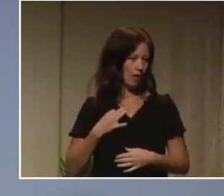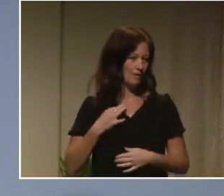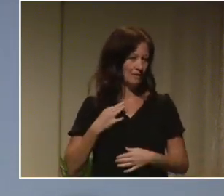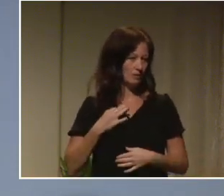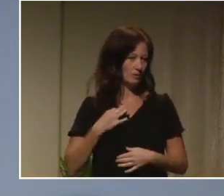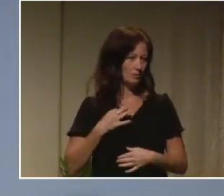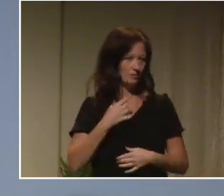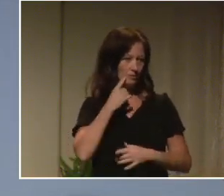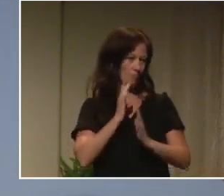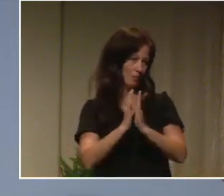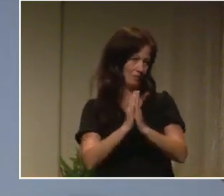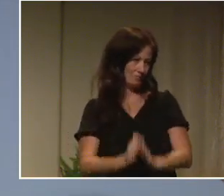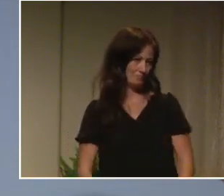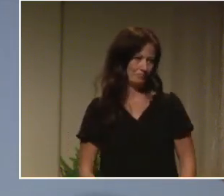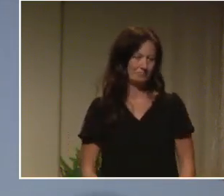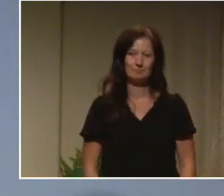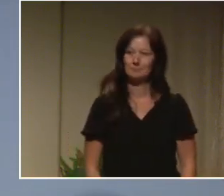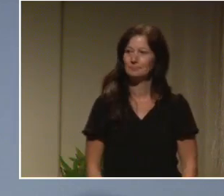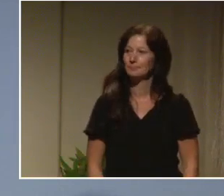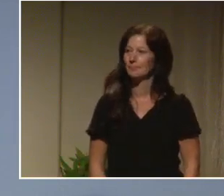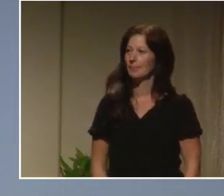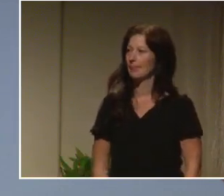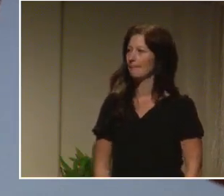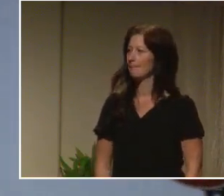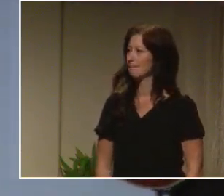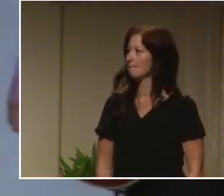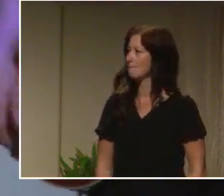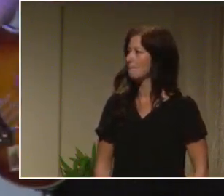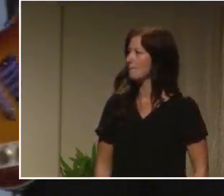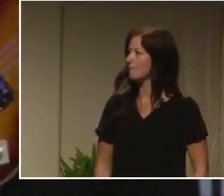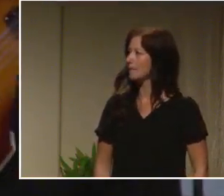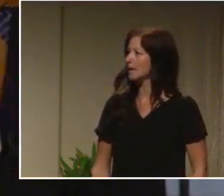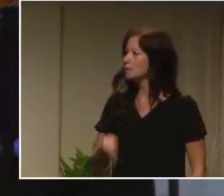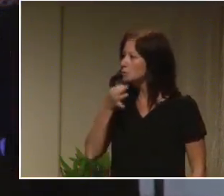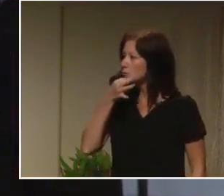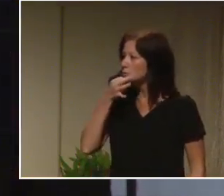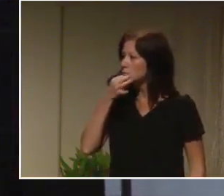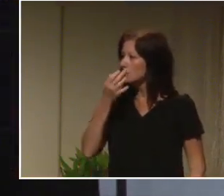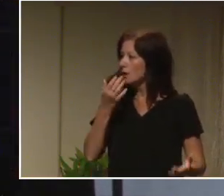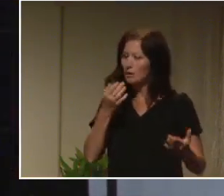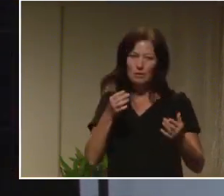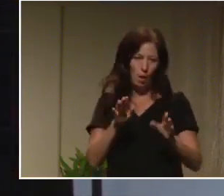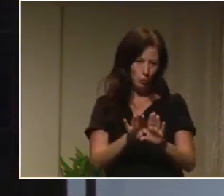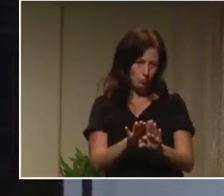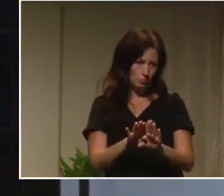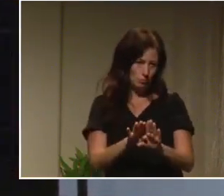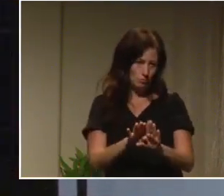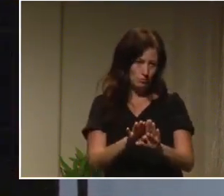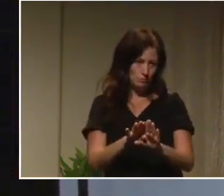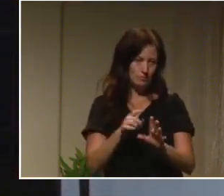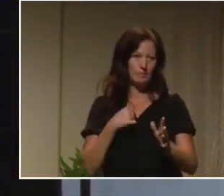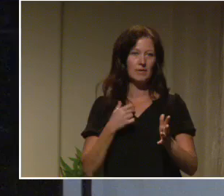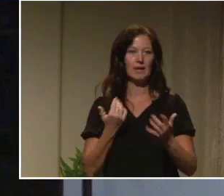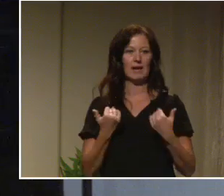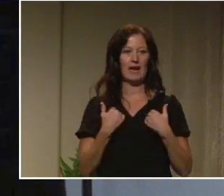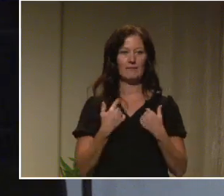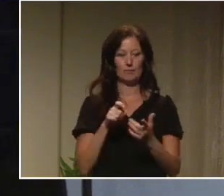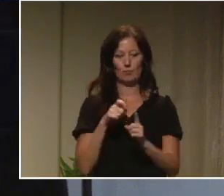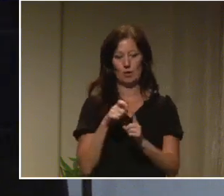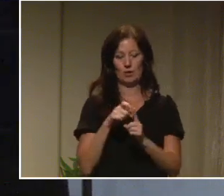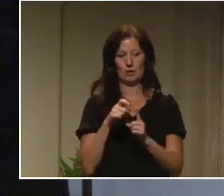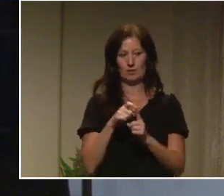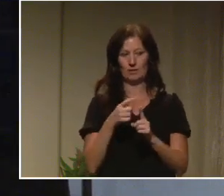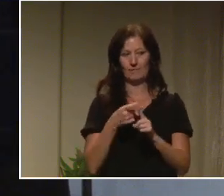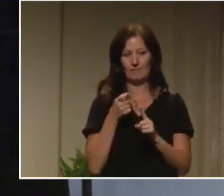keyboard. Now, as we draw this service to a close, I want to read these words that come from